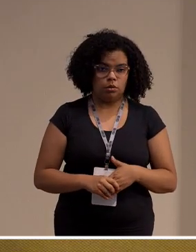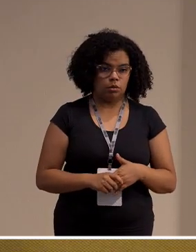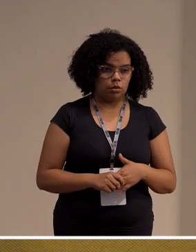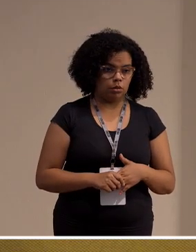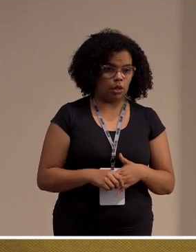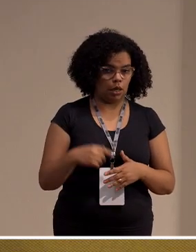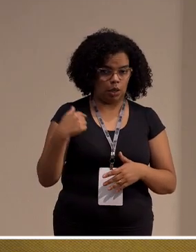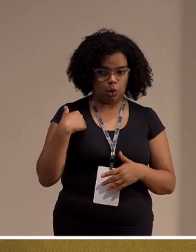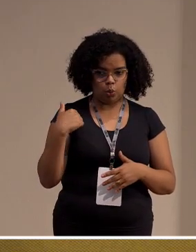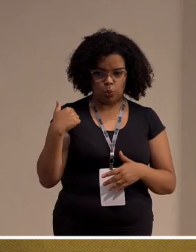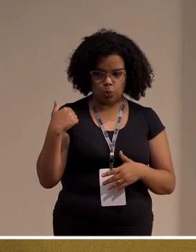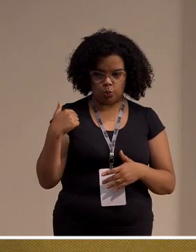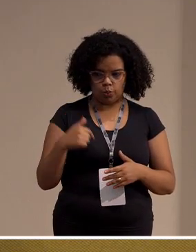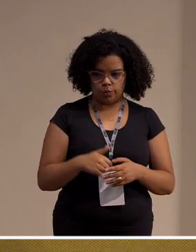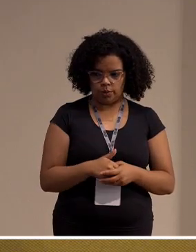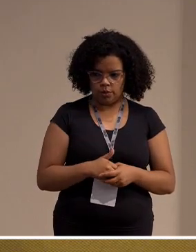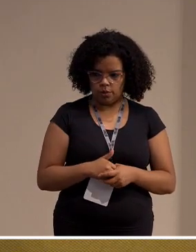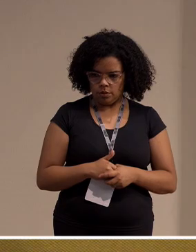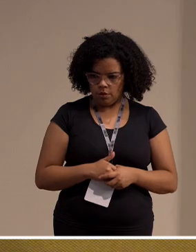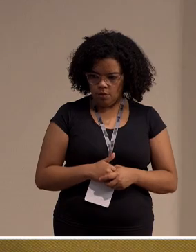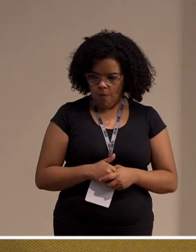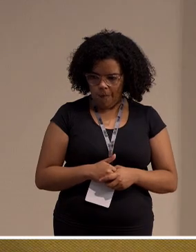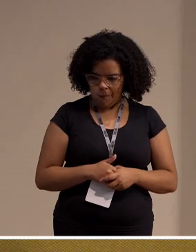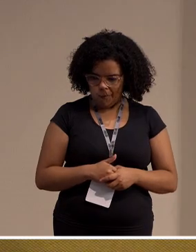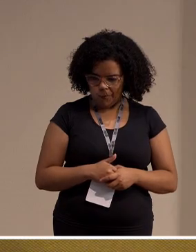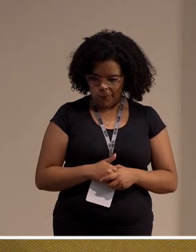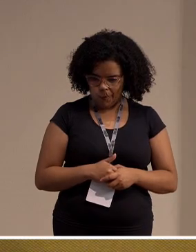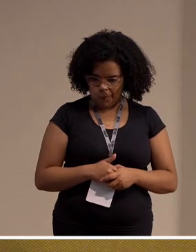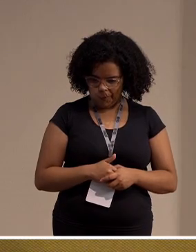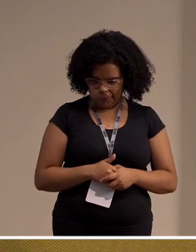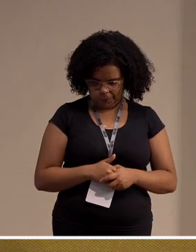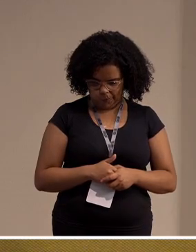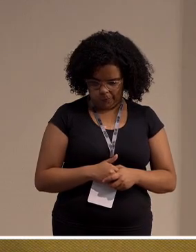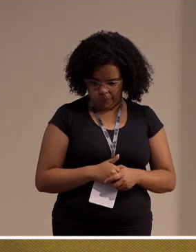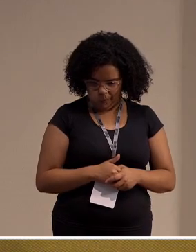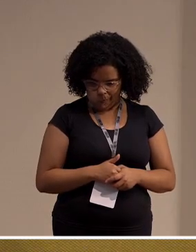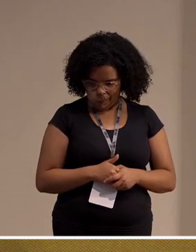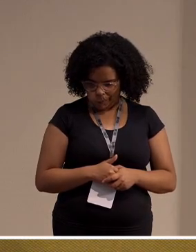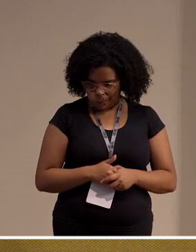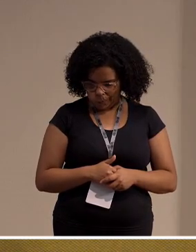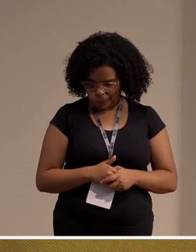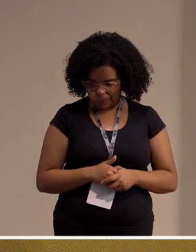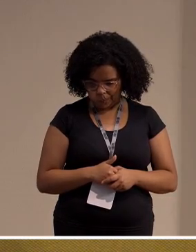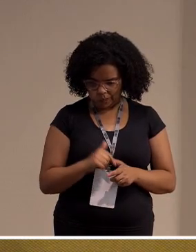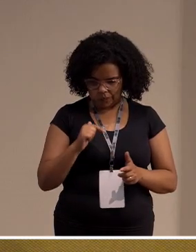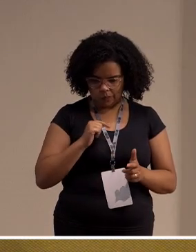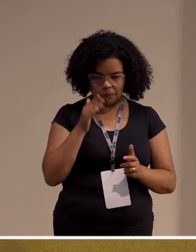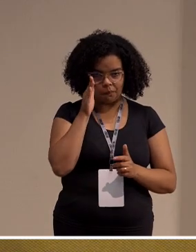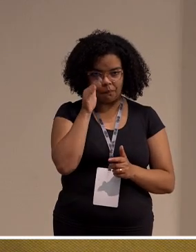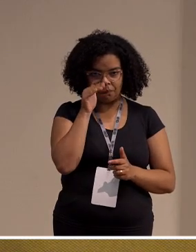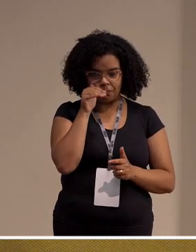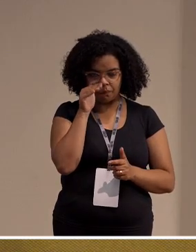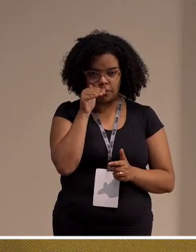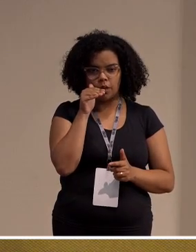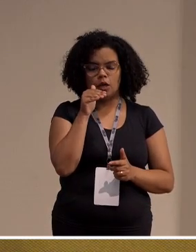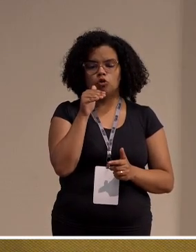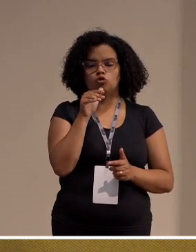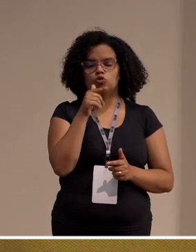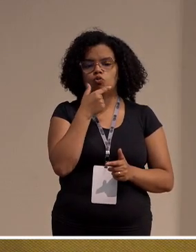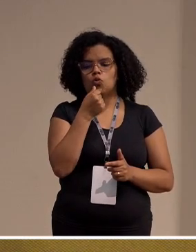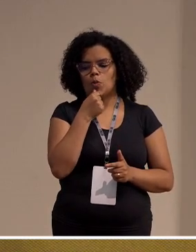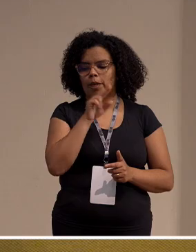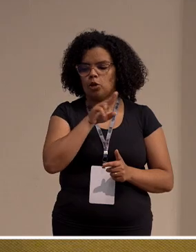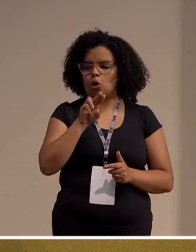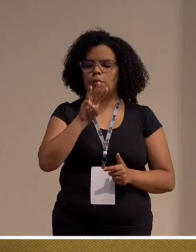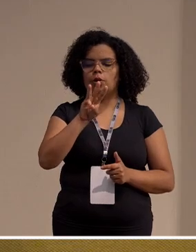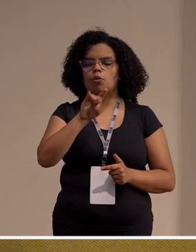I was intrigued by a story about a man named William Lee, who was an enslaved black man who served George Washington. And he was in